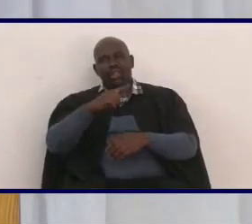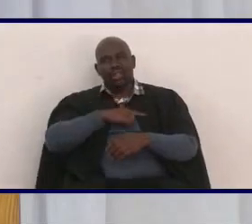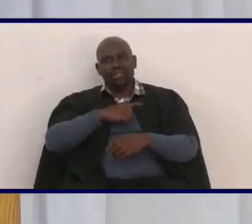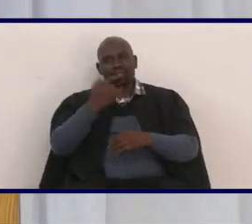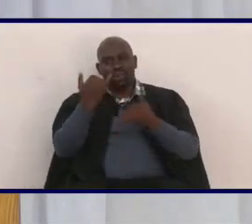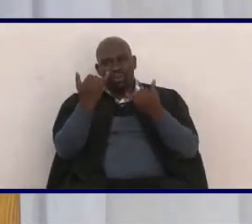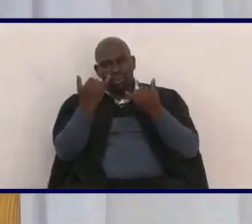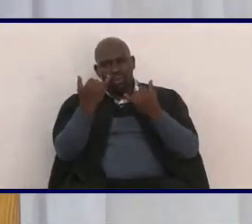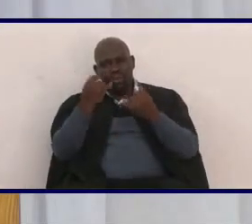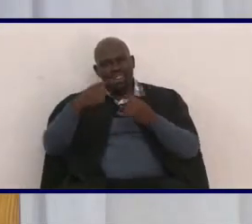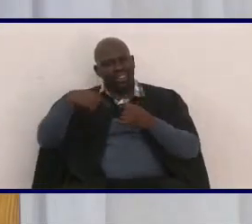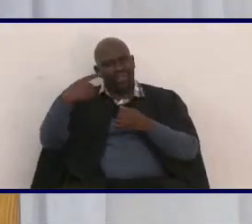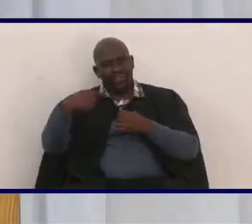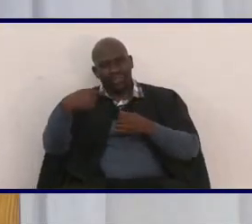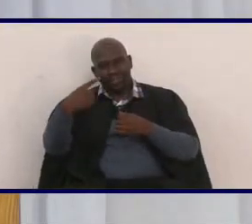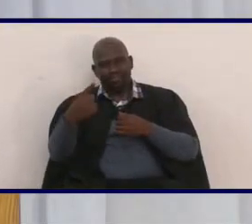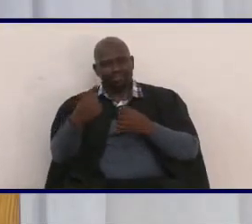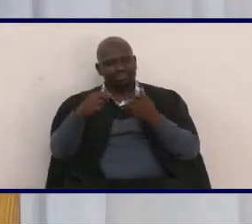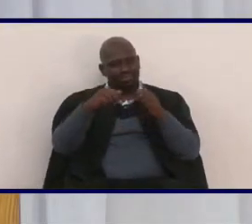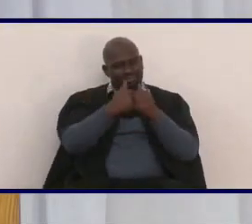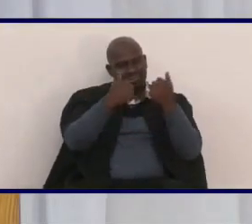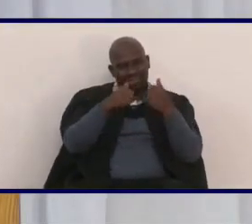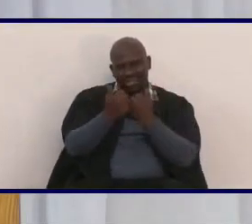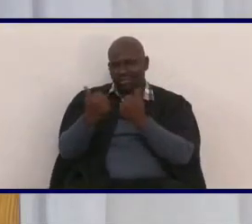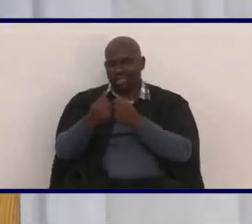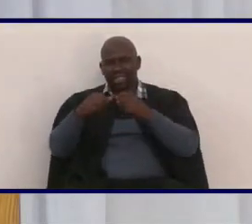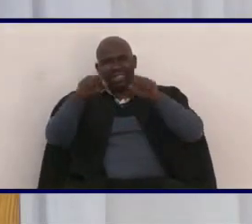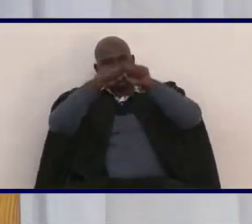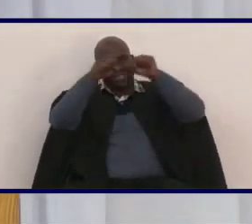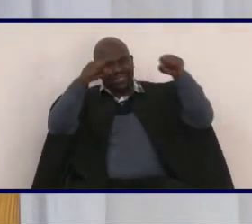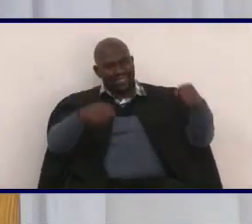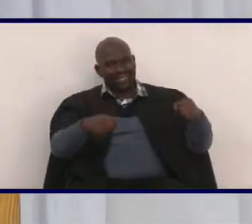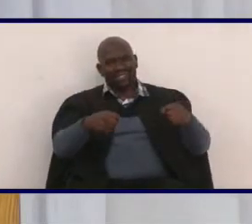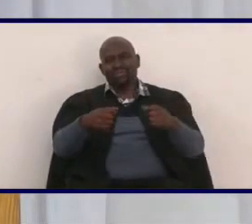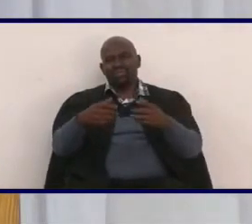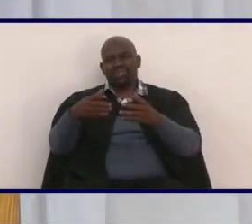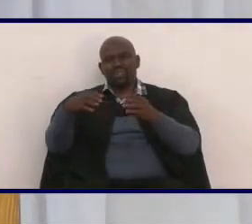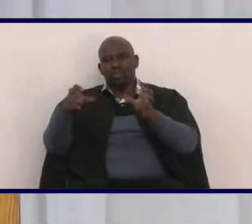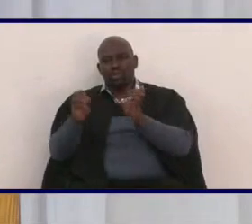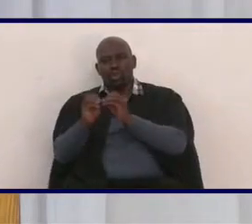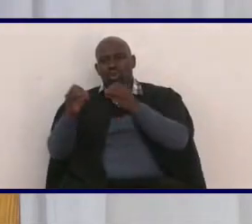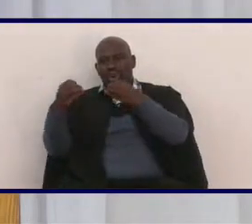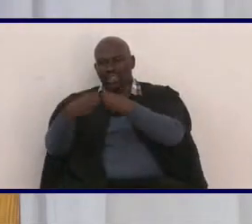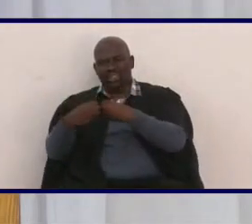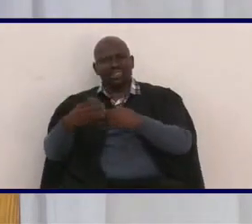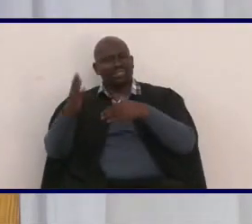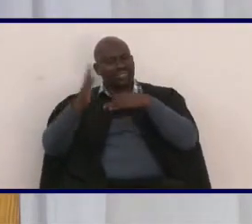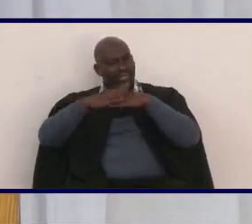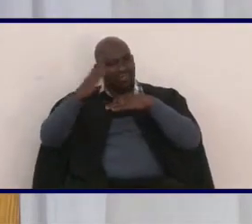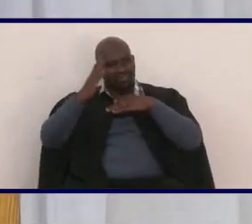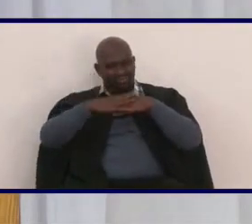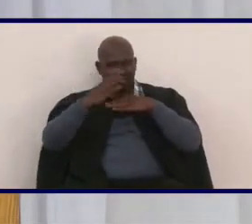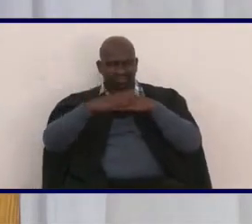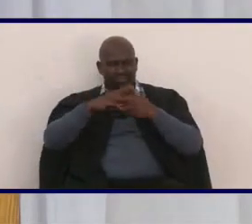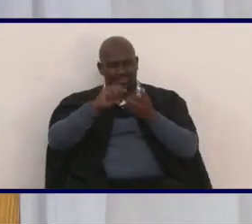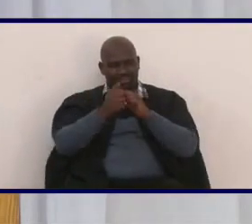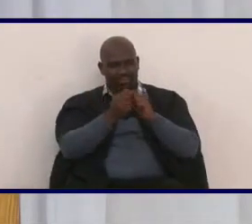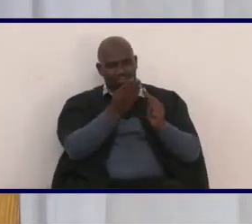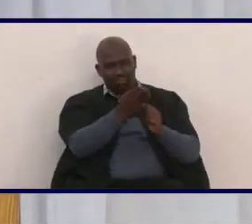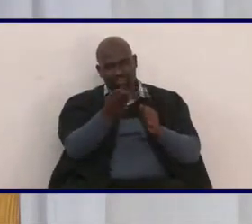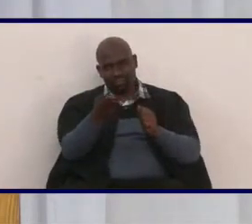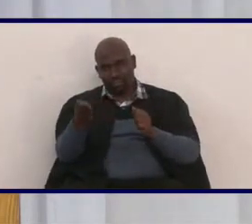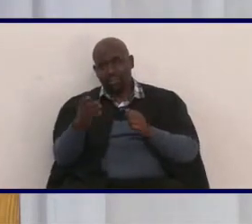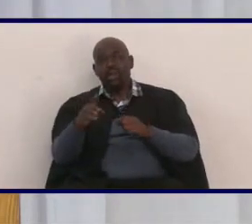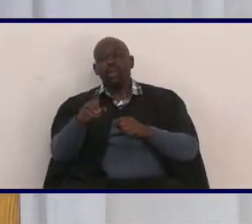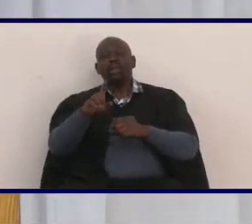in our societies, systems, and organizations are palpably more intense.